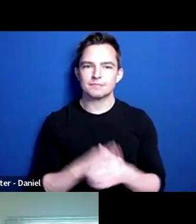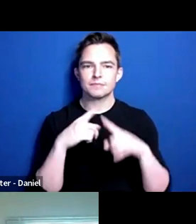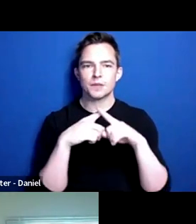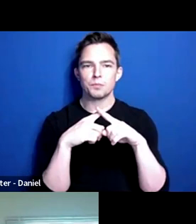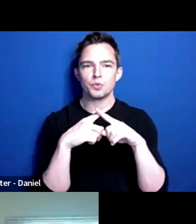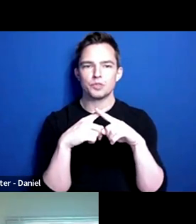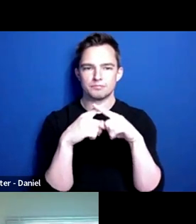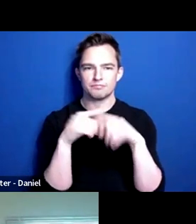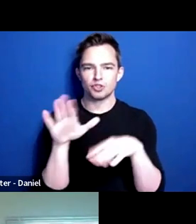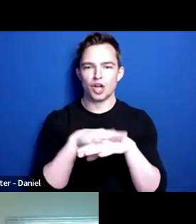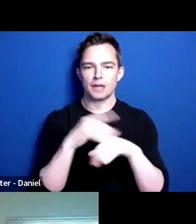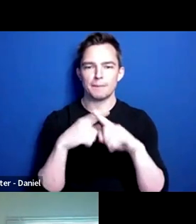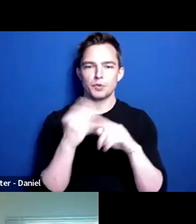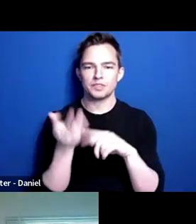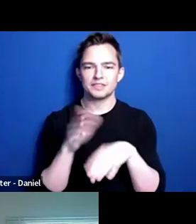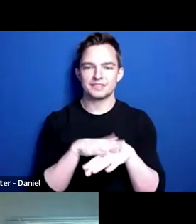You on mute, Doris.